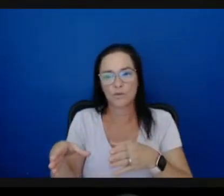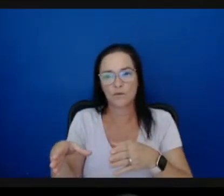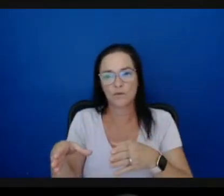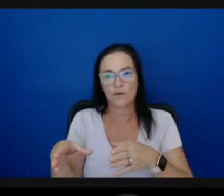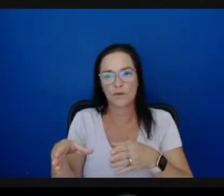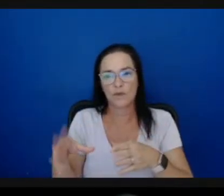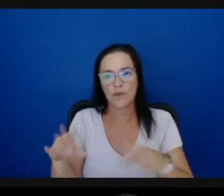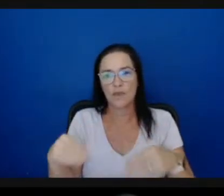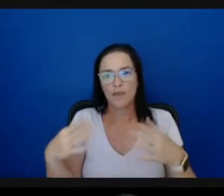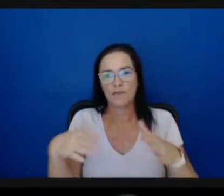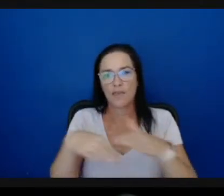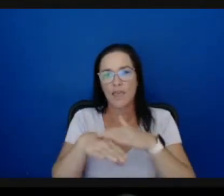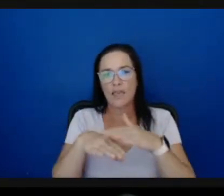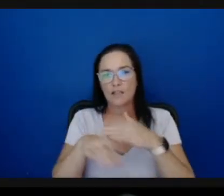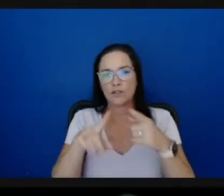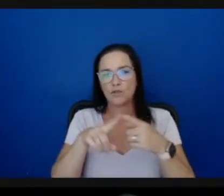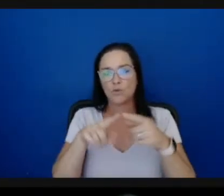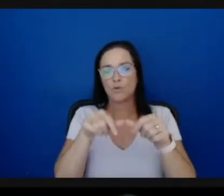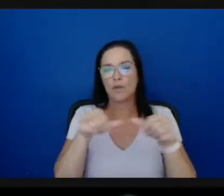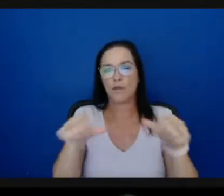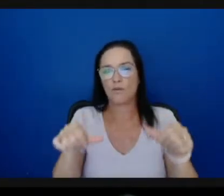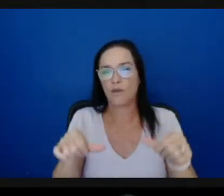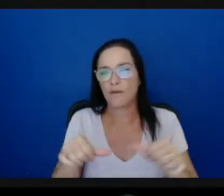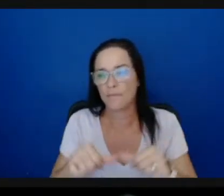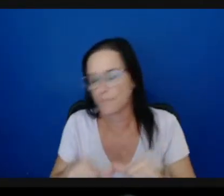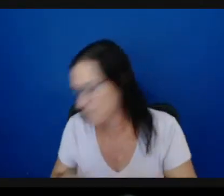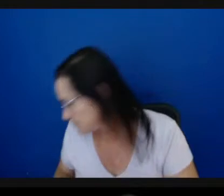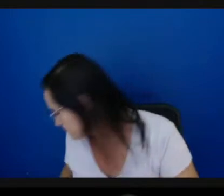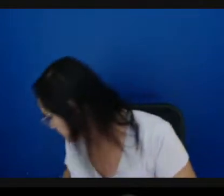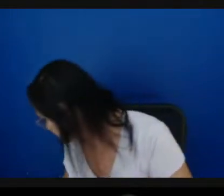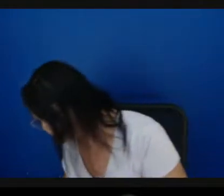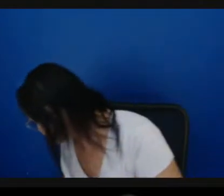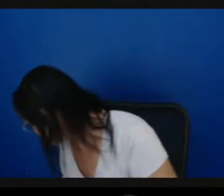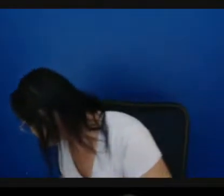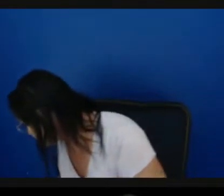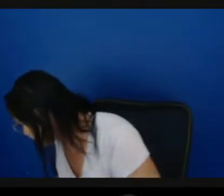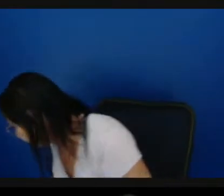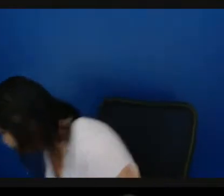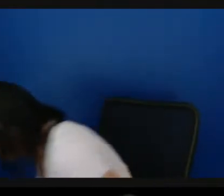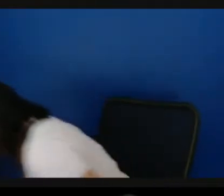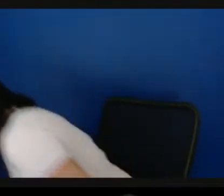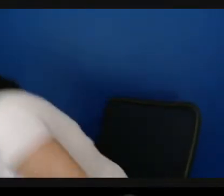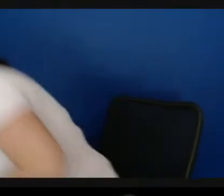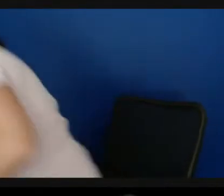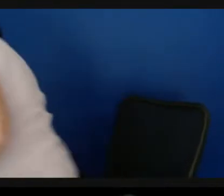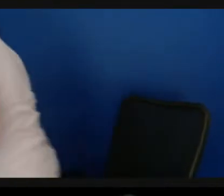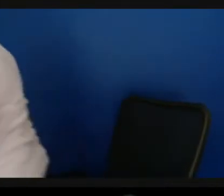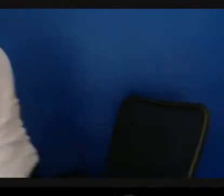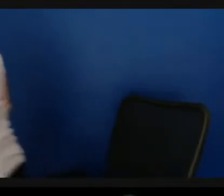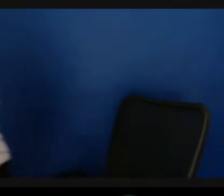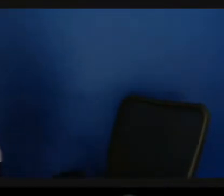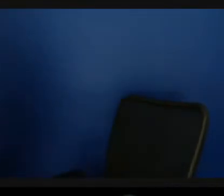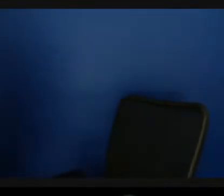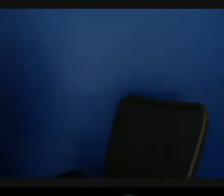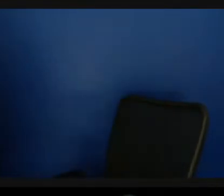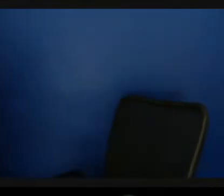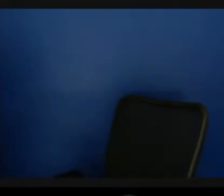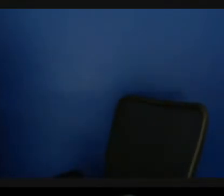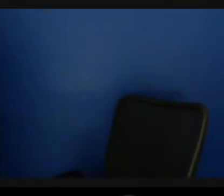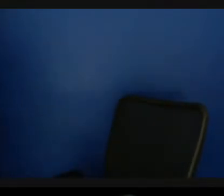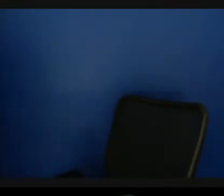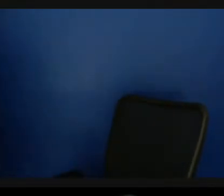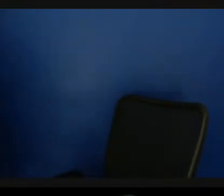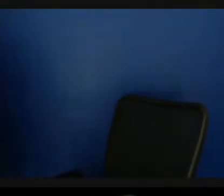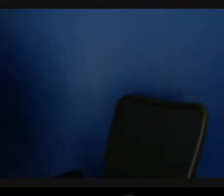giving access to the area. The old roundhouse at Kamaili was destroyed by a flow